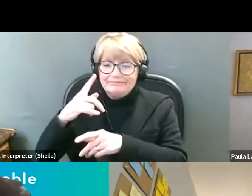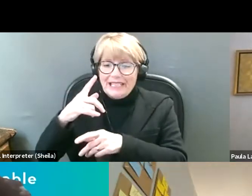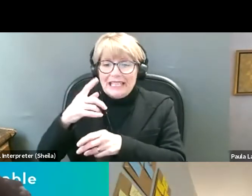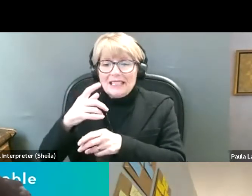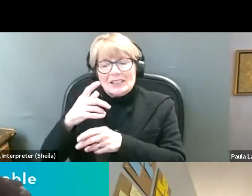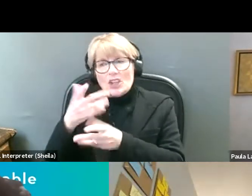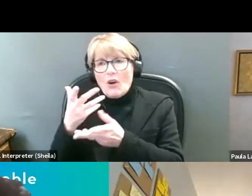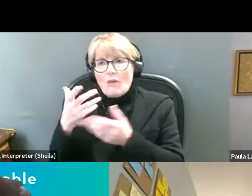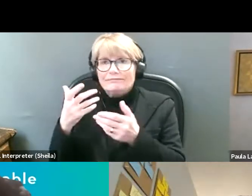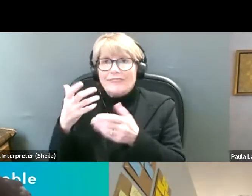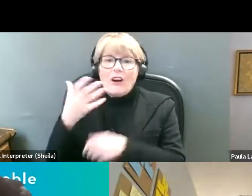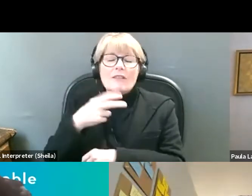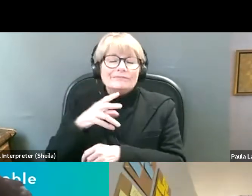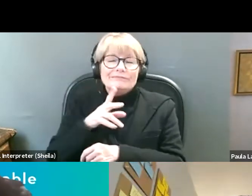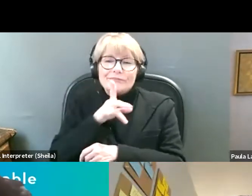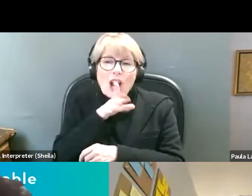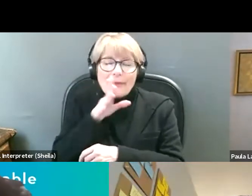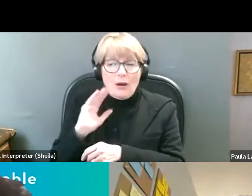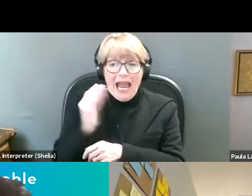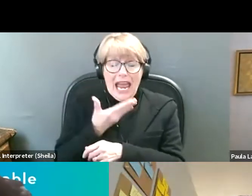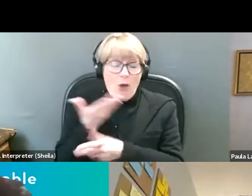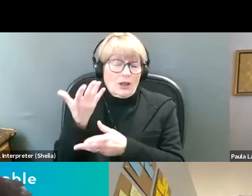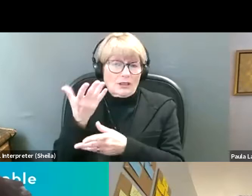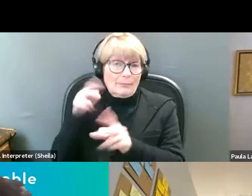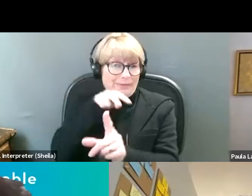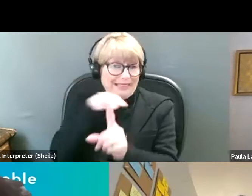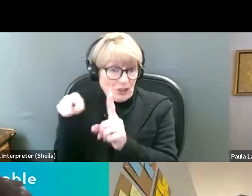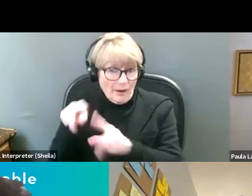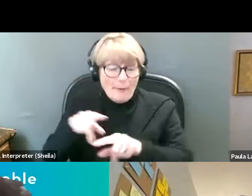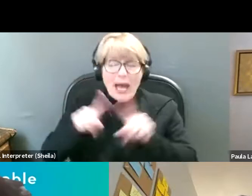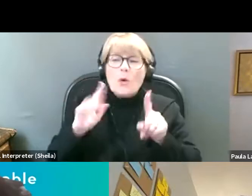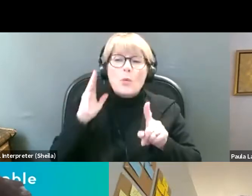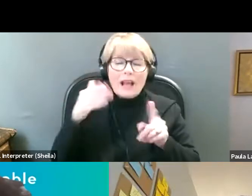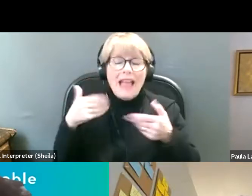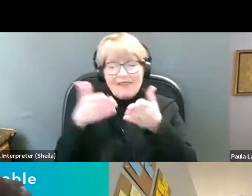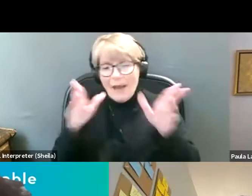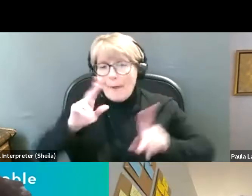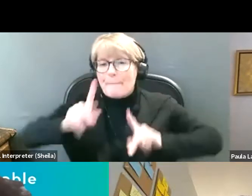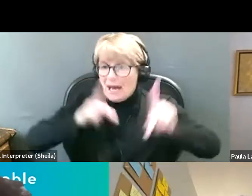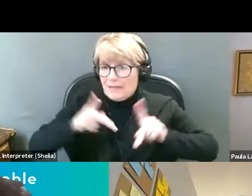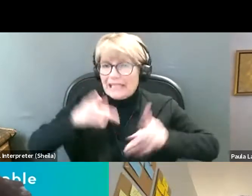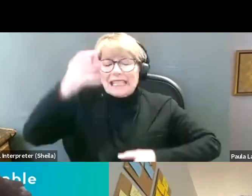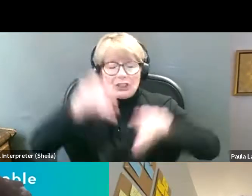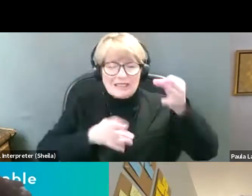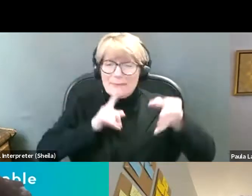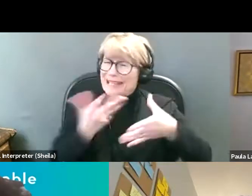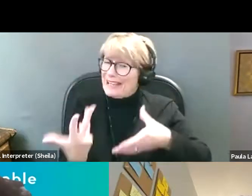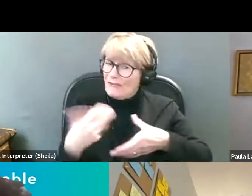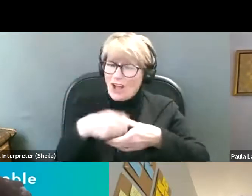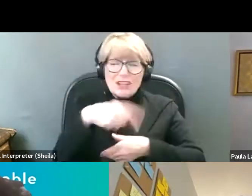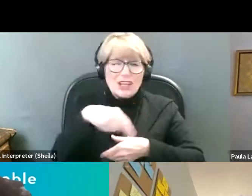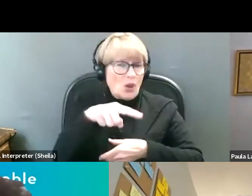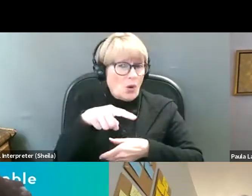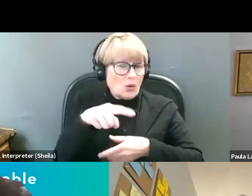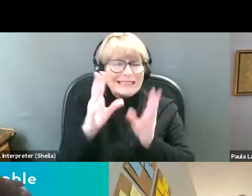but we do know that there will likely be public hearings, and being involved in those are really